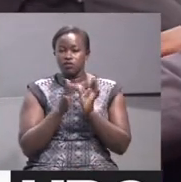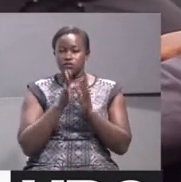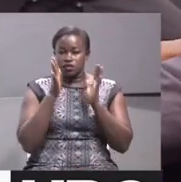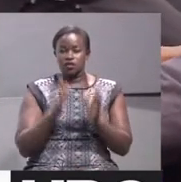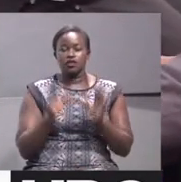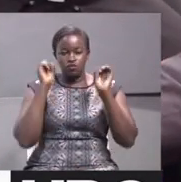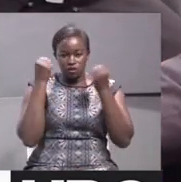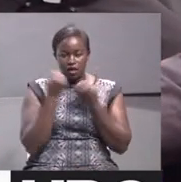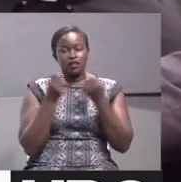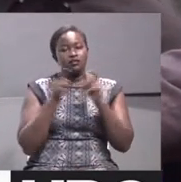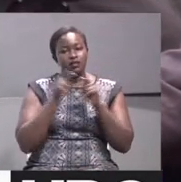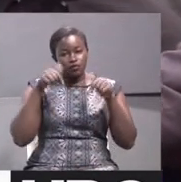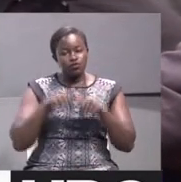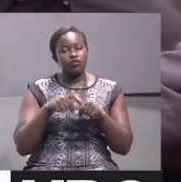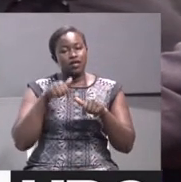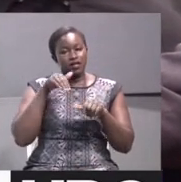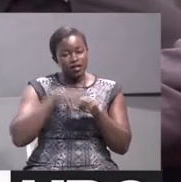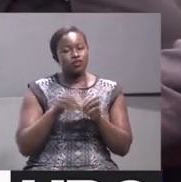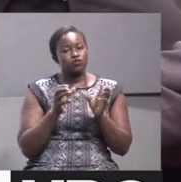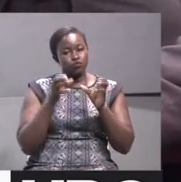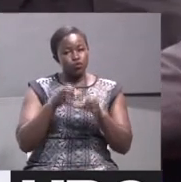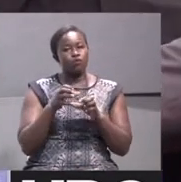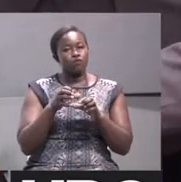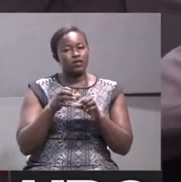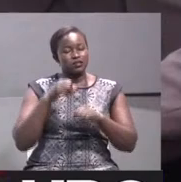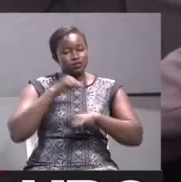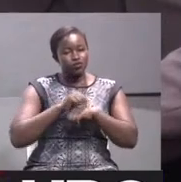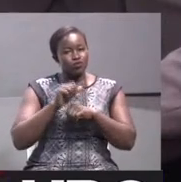of the oldest schools in the country.